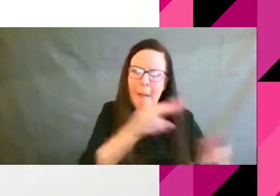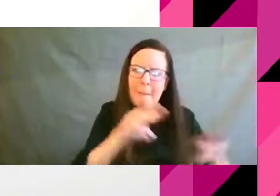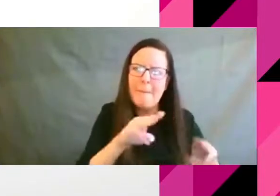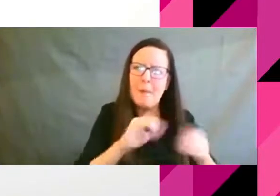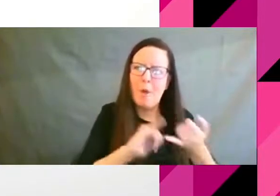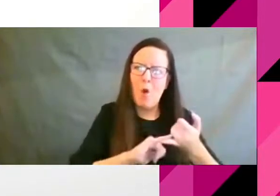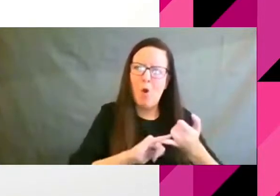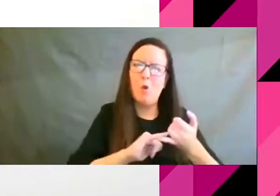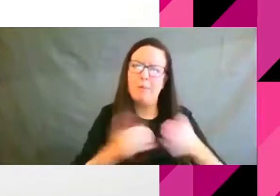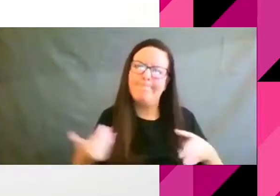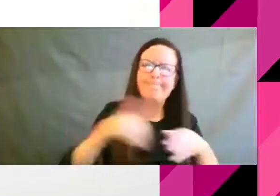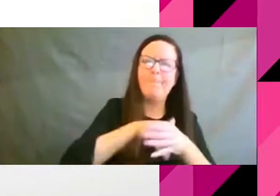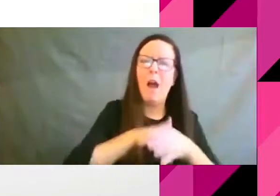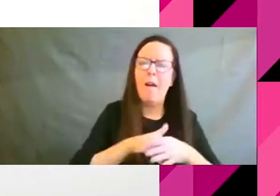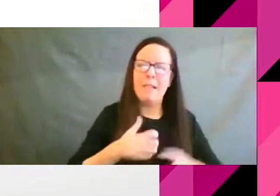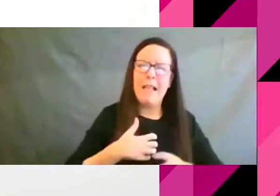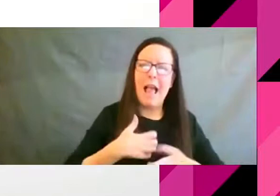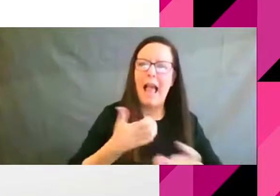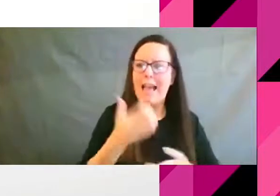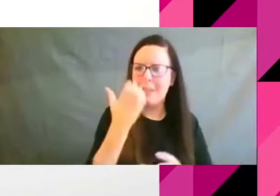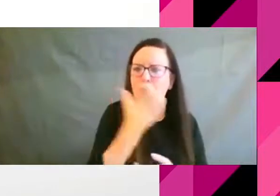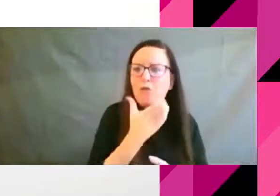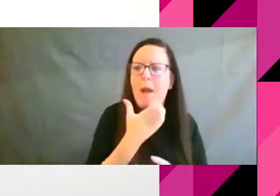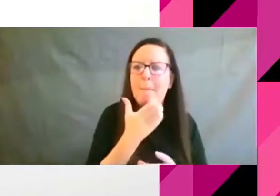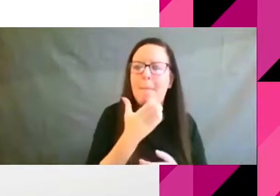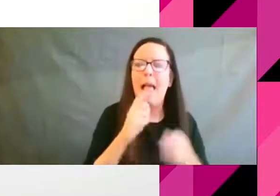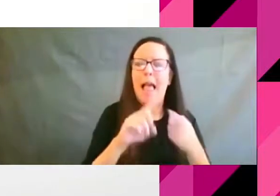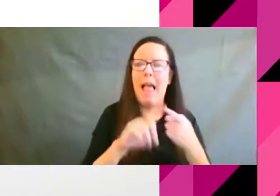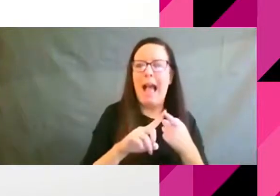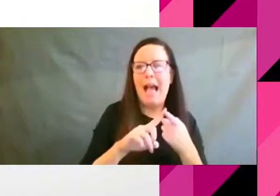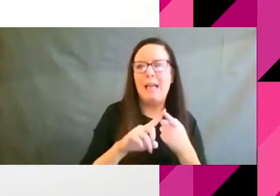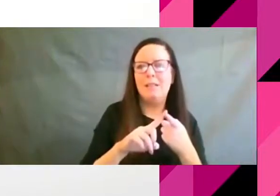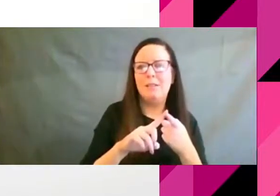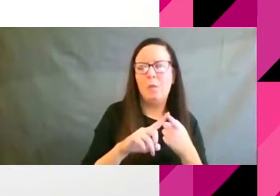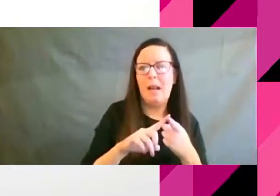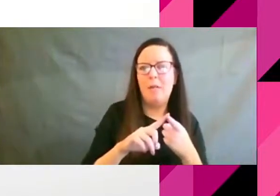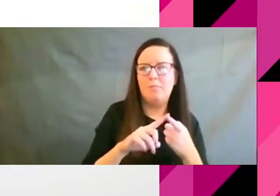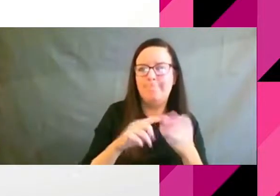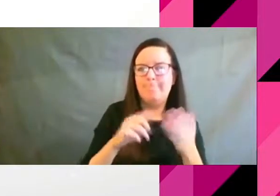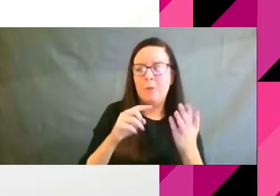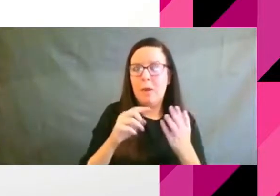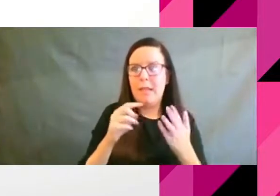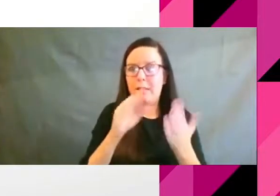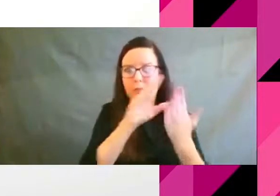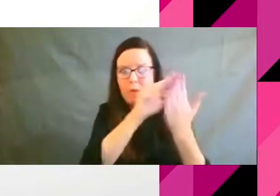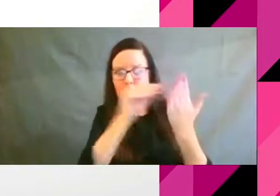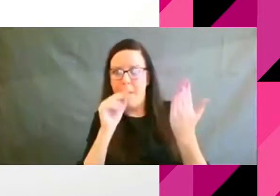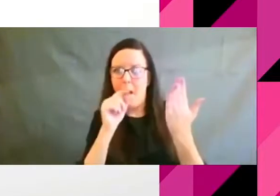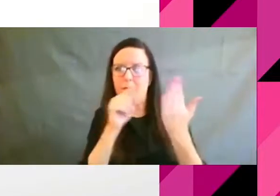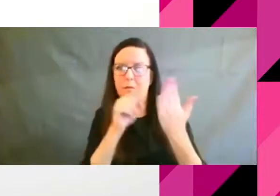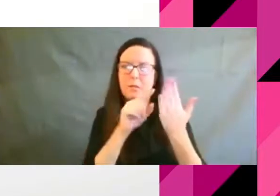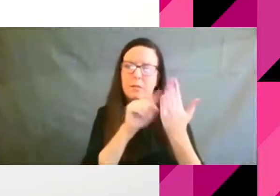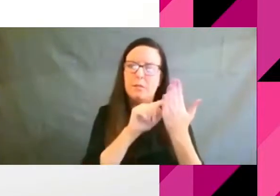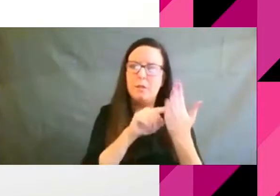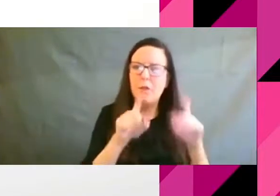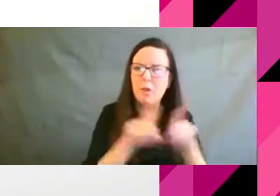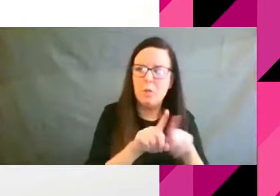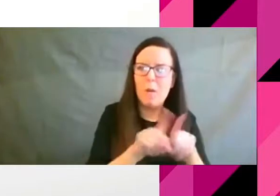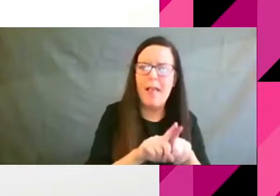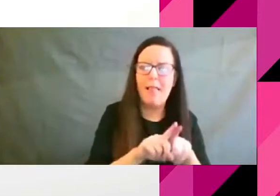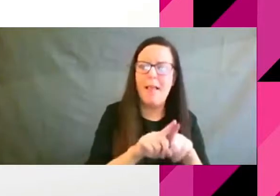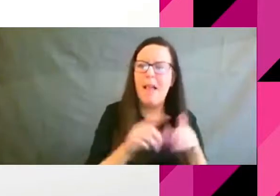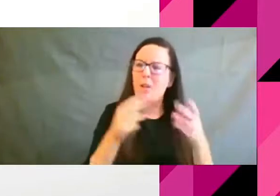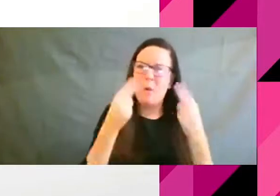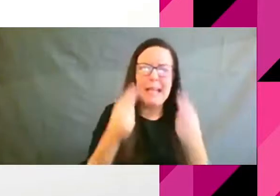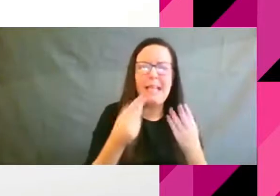will be based on an aggravated offences model. As part of that work to update the legislation, a comprehensive public consultation has